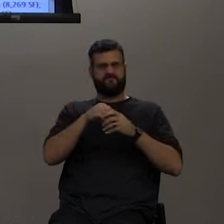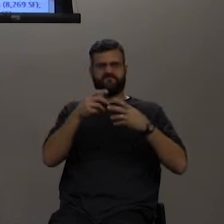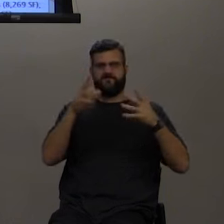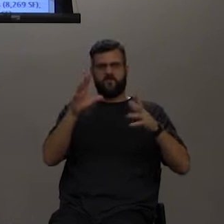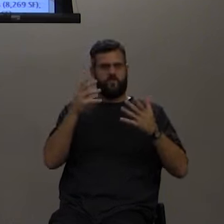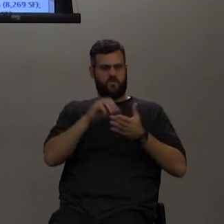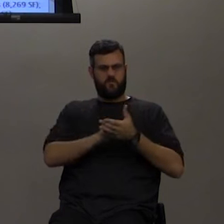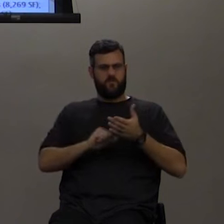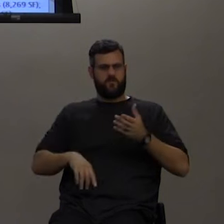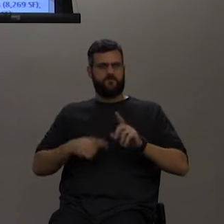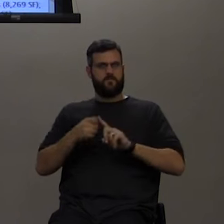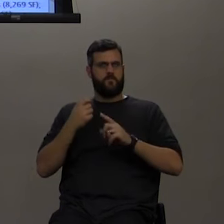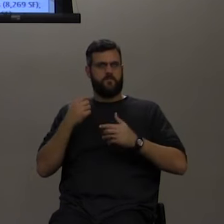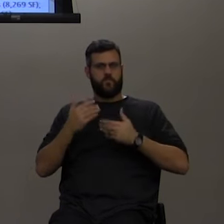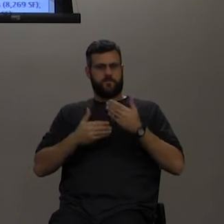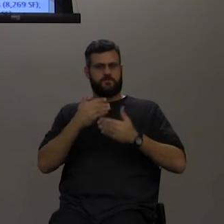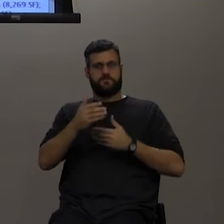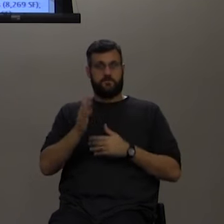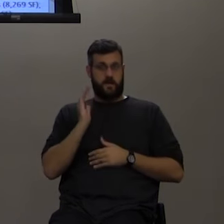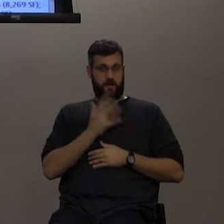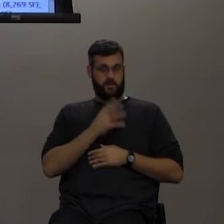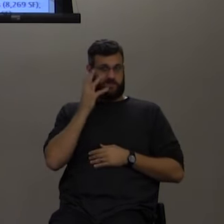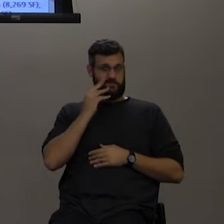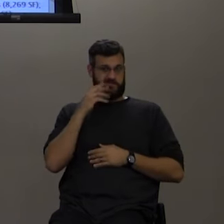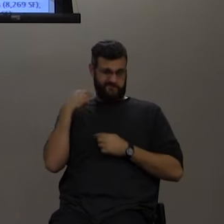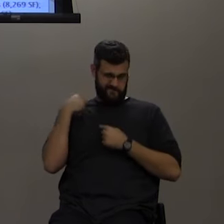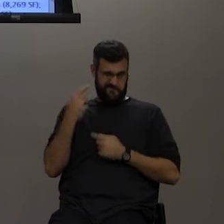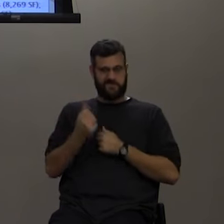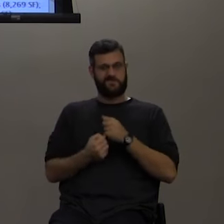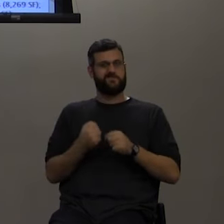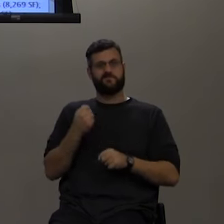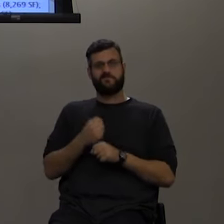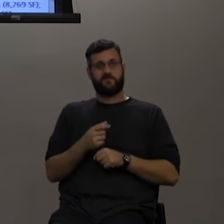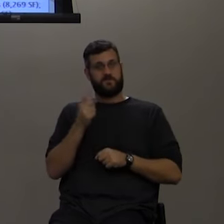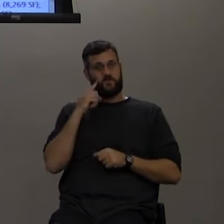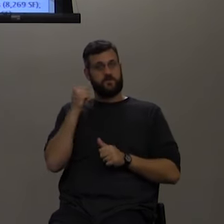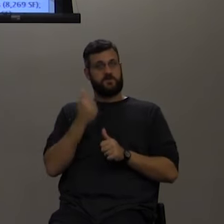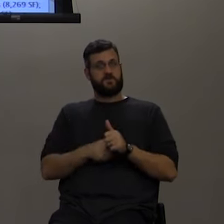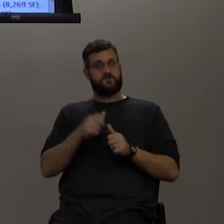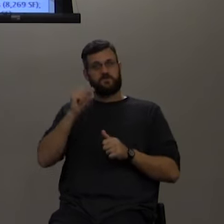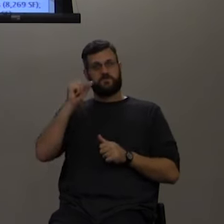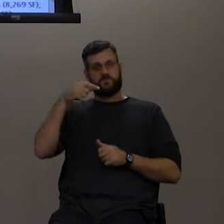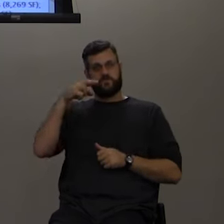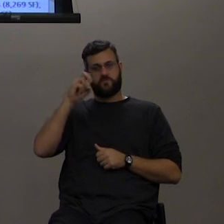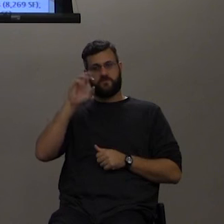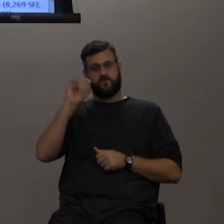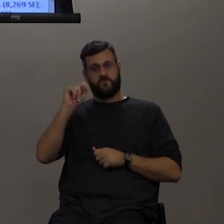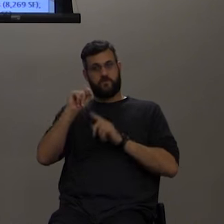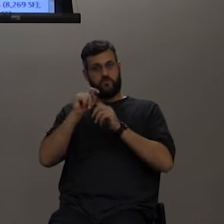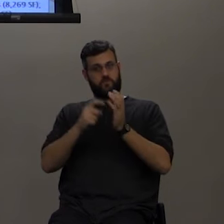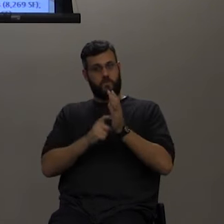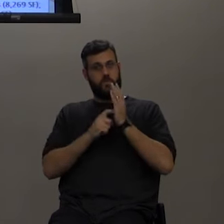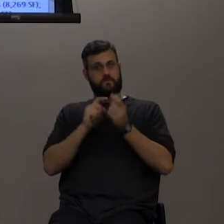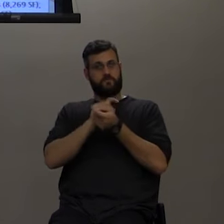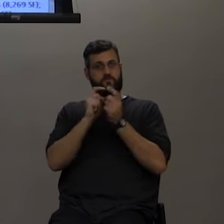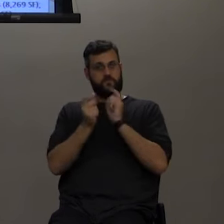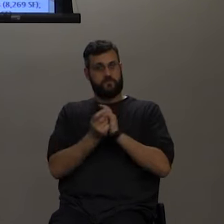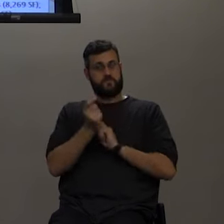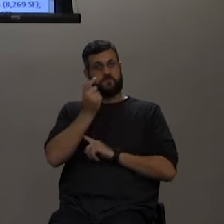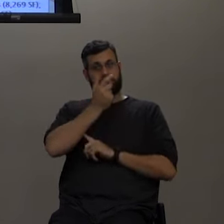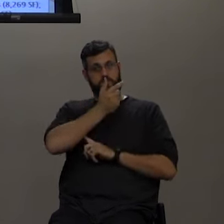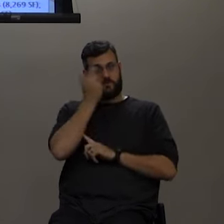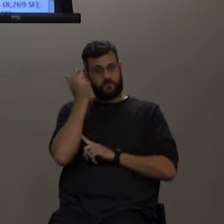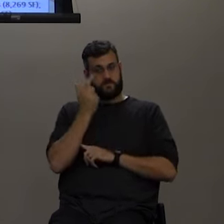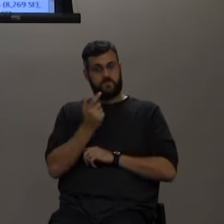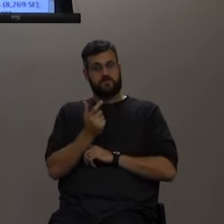also say in our over the years of us doing that, the amount of sales per square foot requirement has changed because